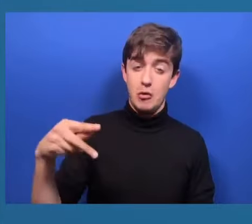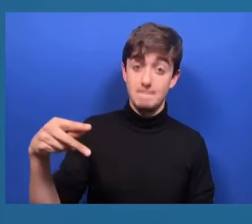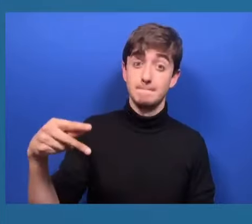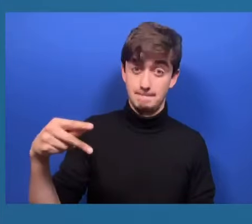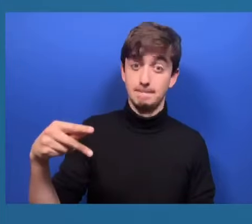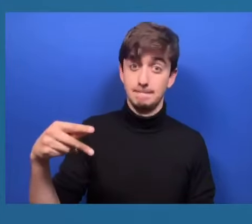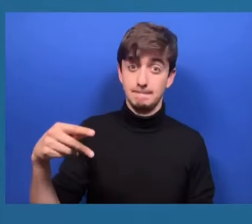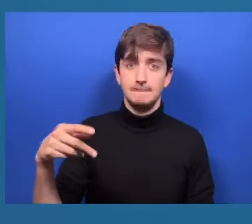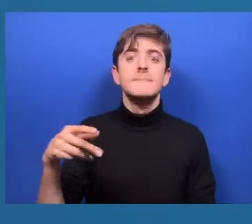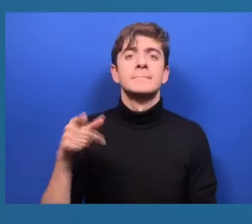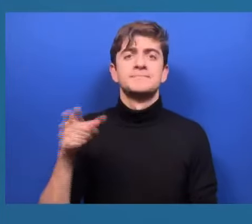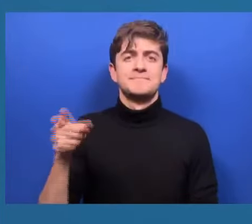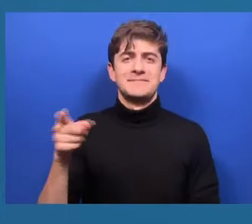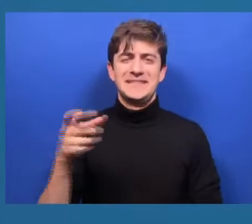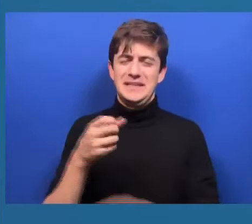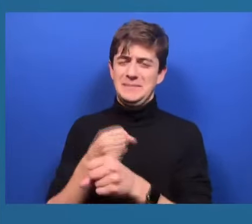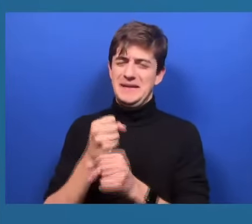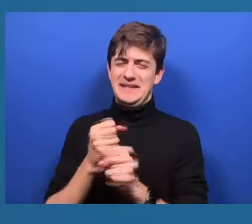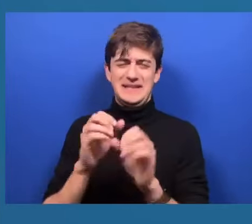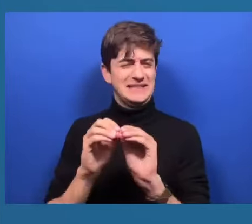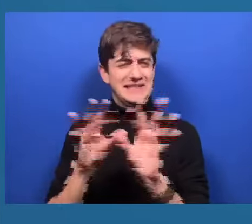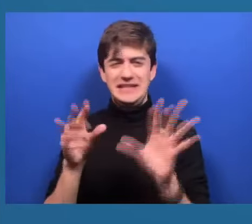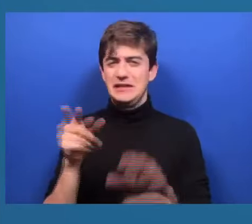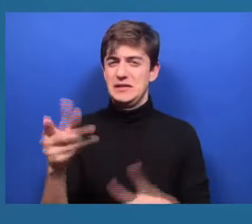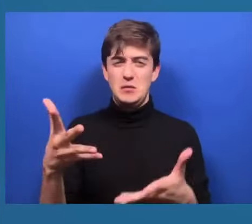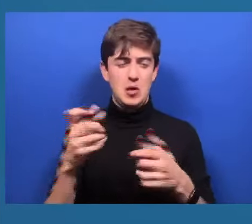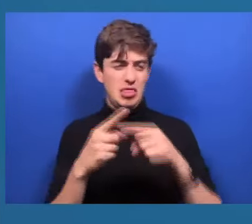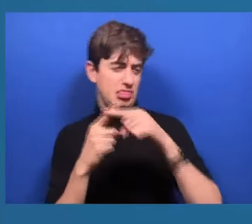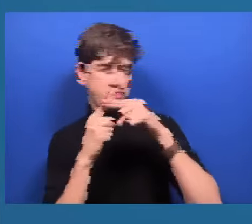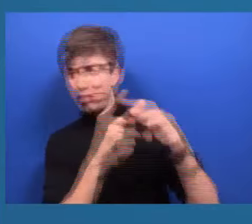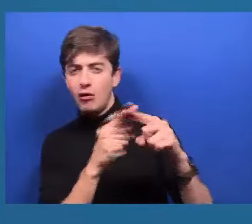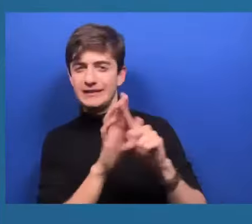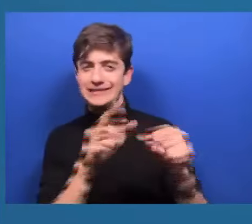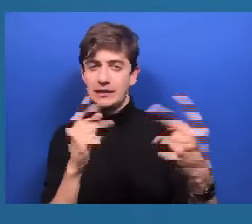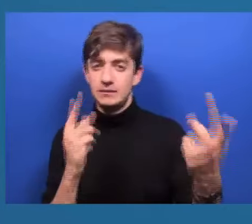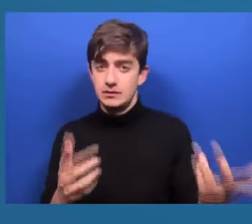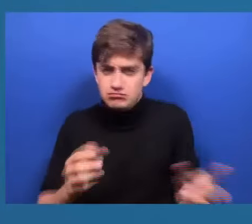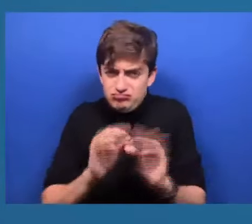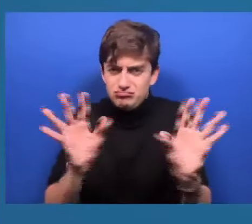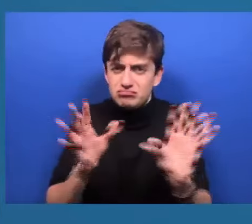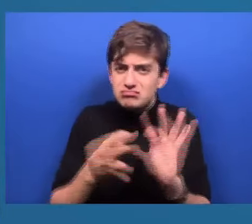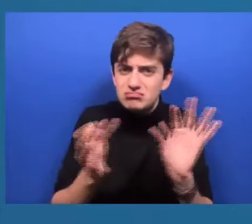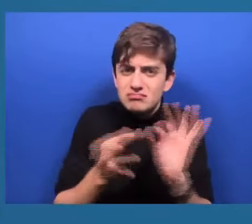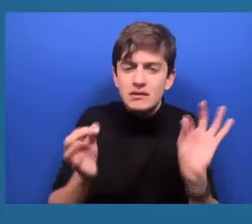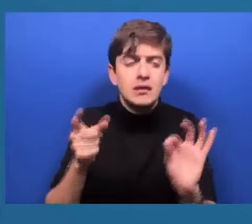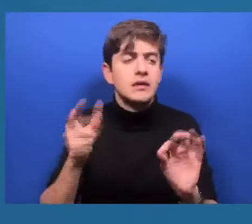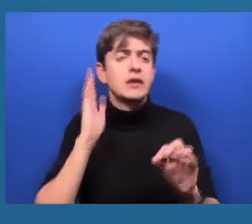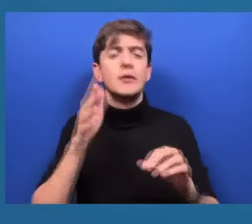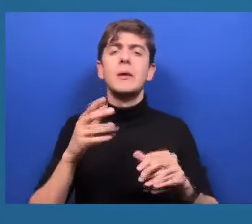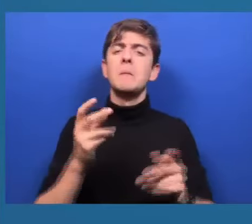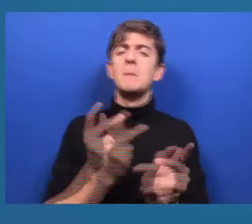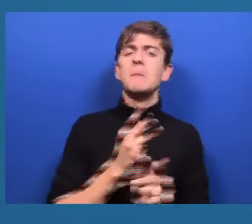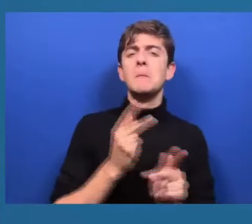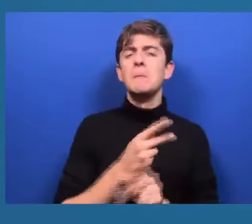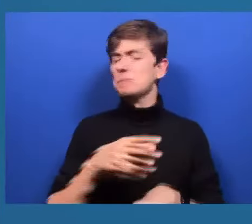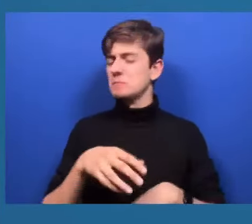He made it very, very clear that he wants to go after his enemies. He made it very, very clear that he's going to find somebody who does